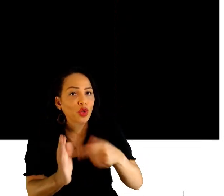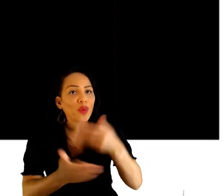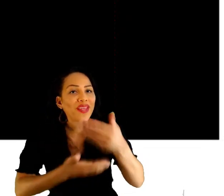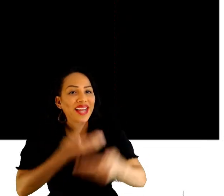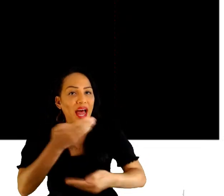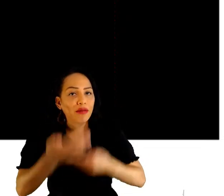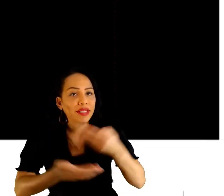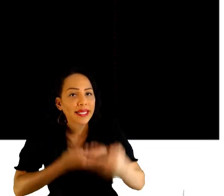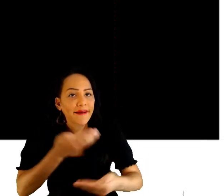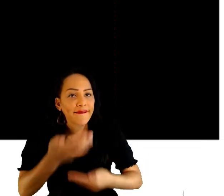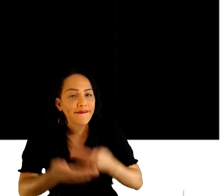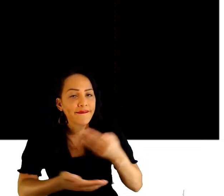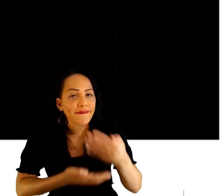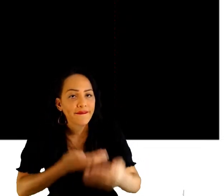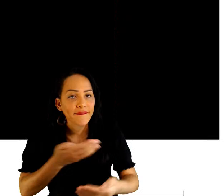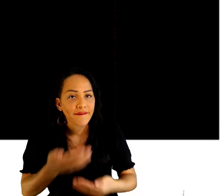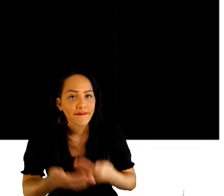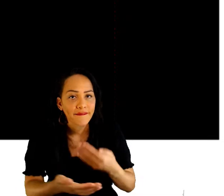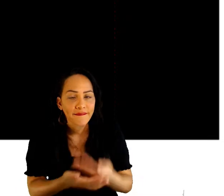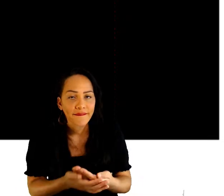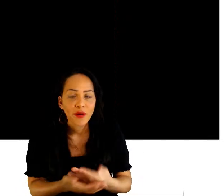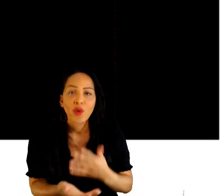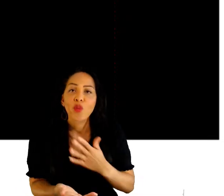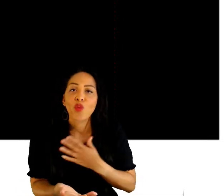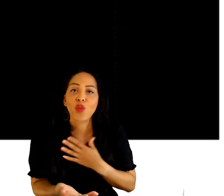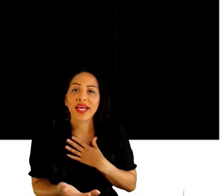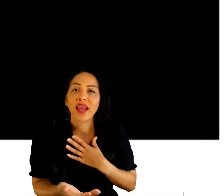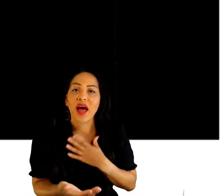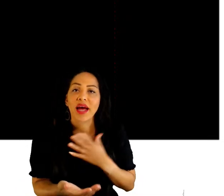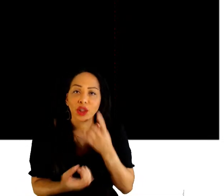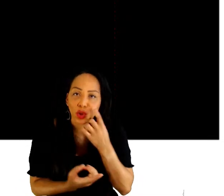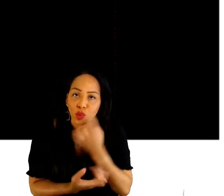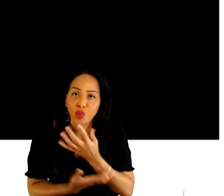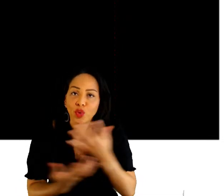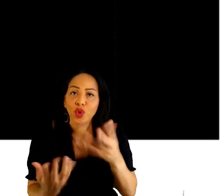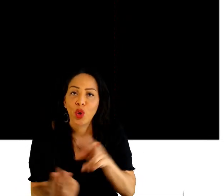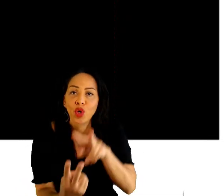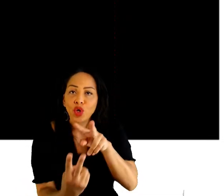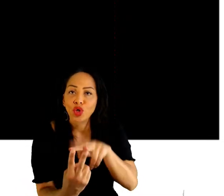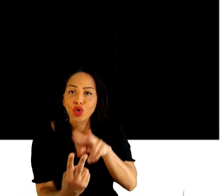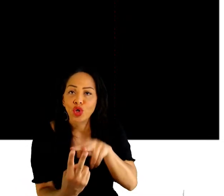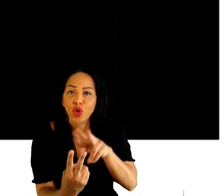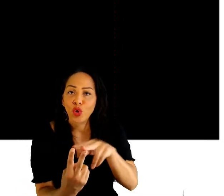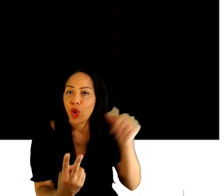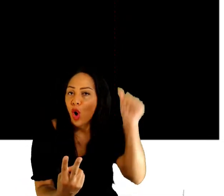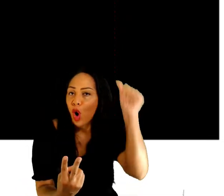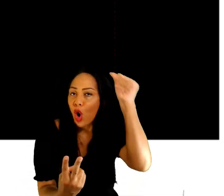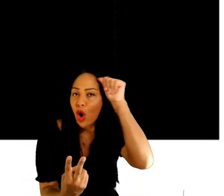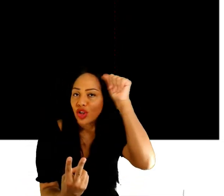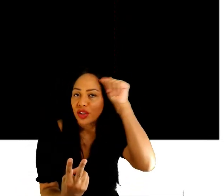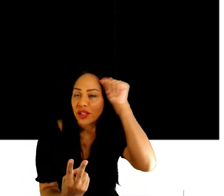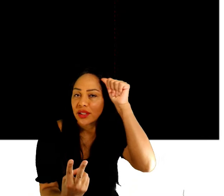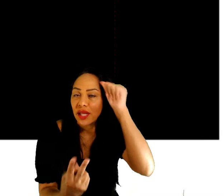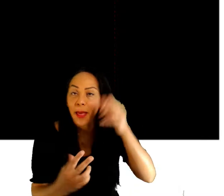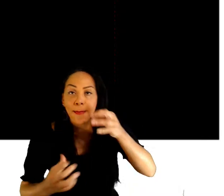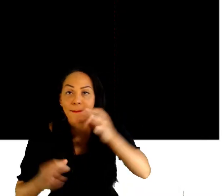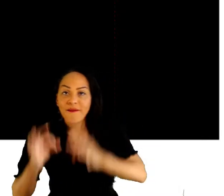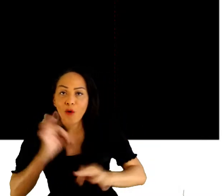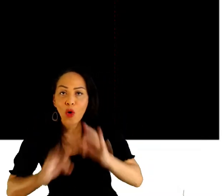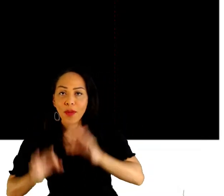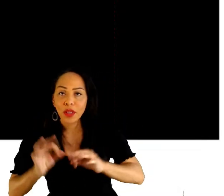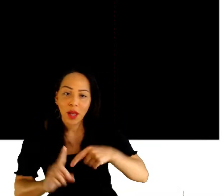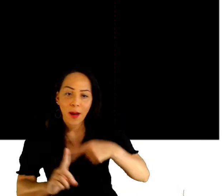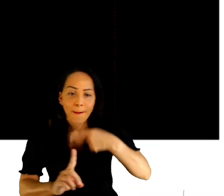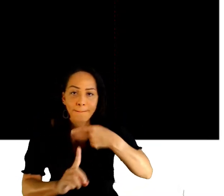sort of show two streams of consciousness, the performance and the visuals, so that they tie in with each